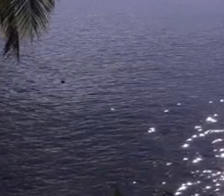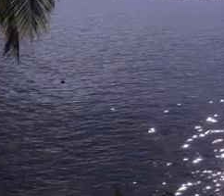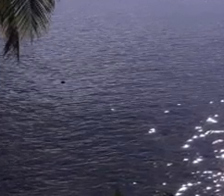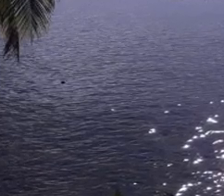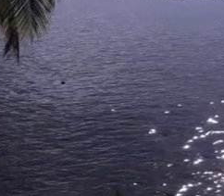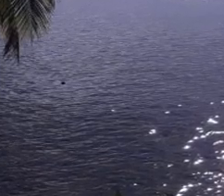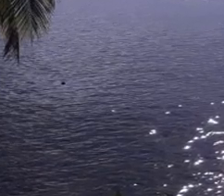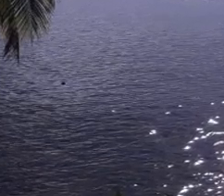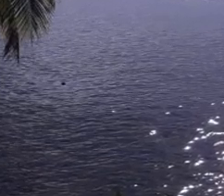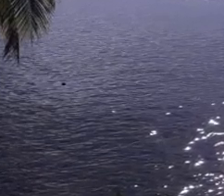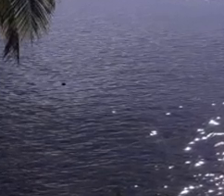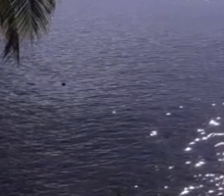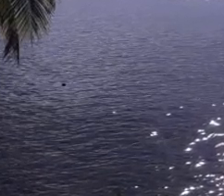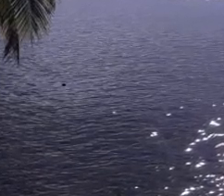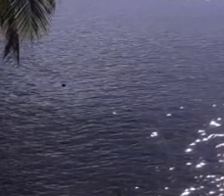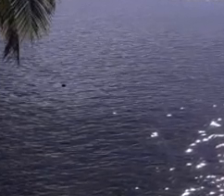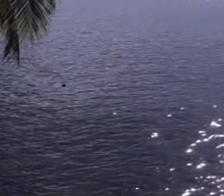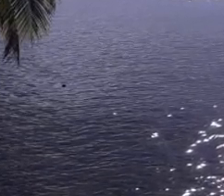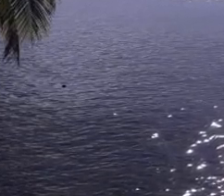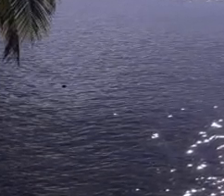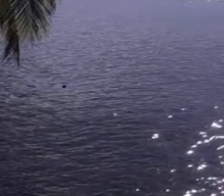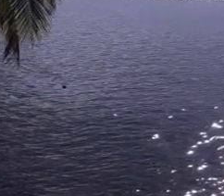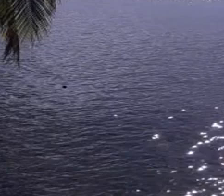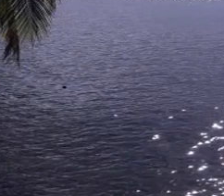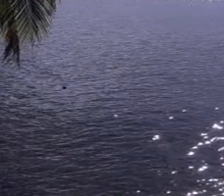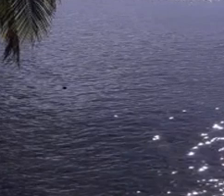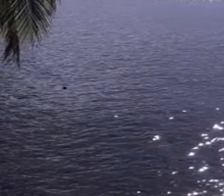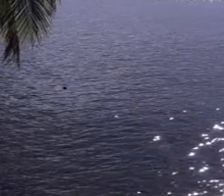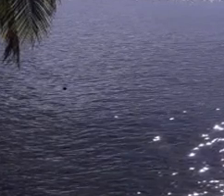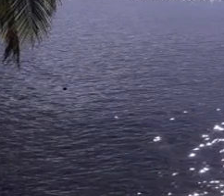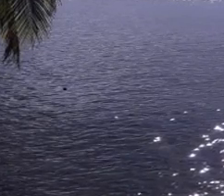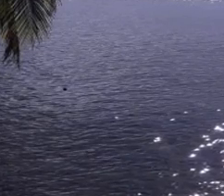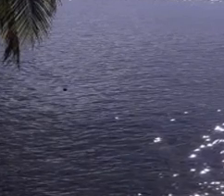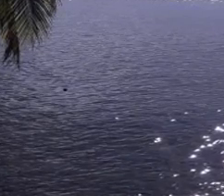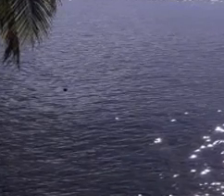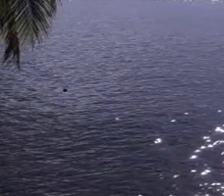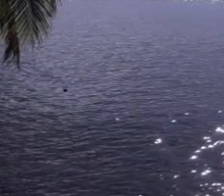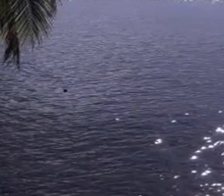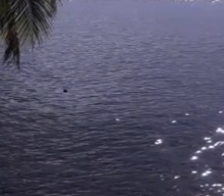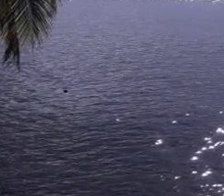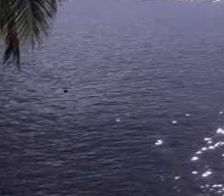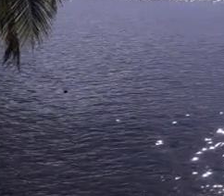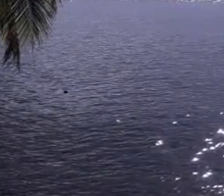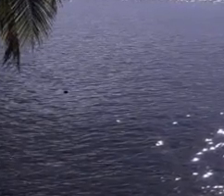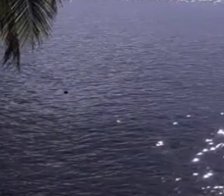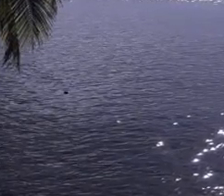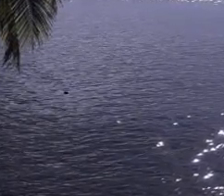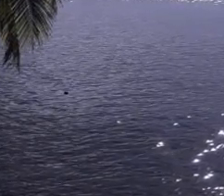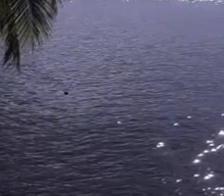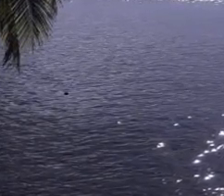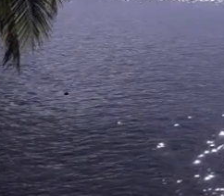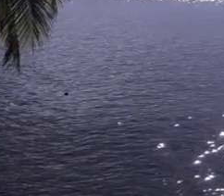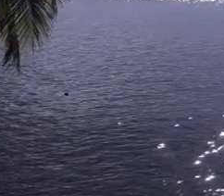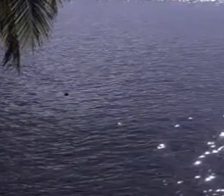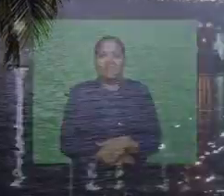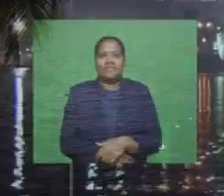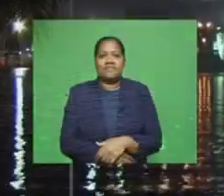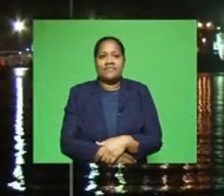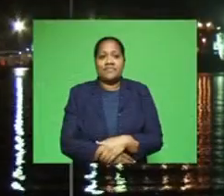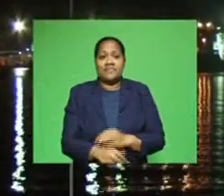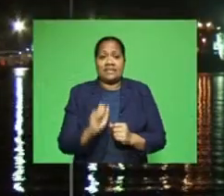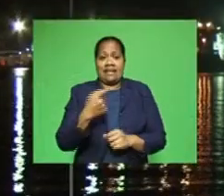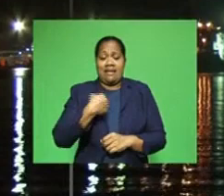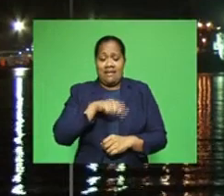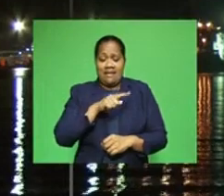shot of the day. It comes from the Garden Island of Taveuni, and this was taken by Div Gounder. And you can send us